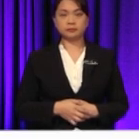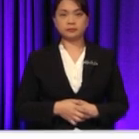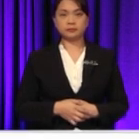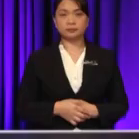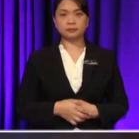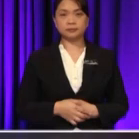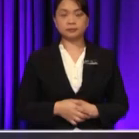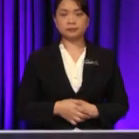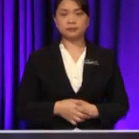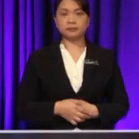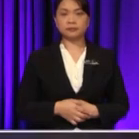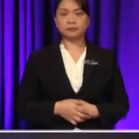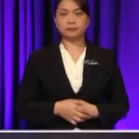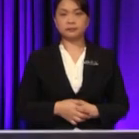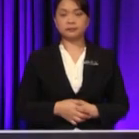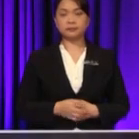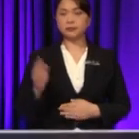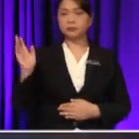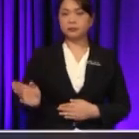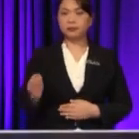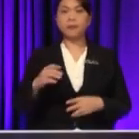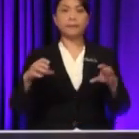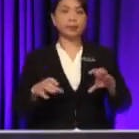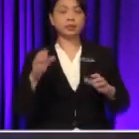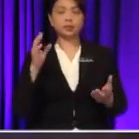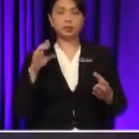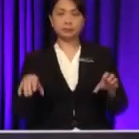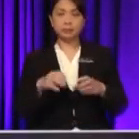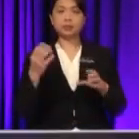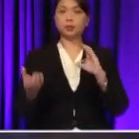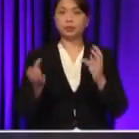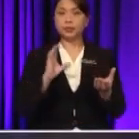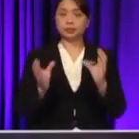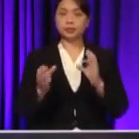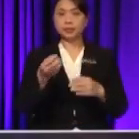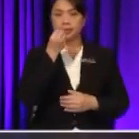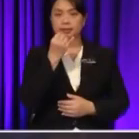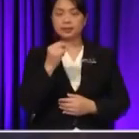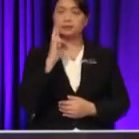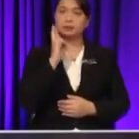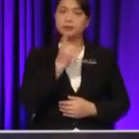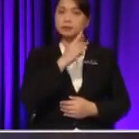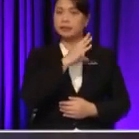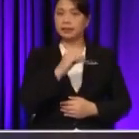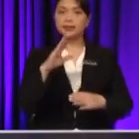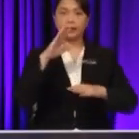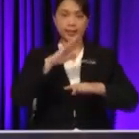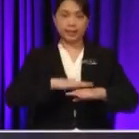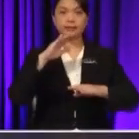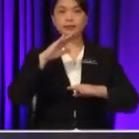the last sentence. Yes, she definitely compared between eating at a restaurant and eating at home. Mm-mm. Okay. All right.